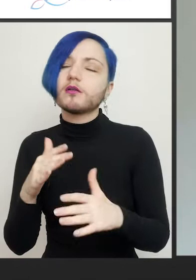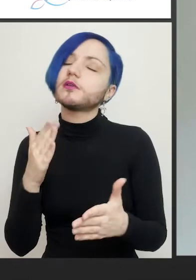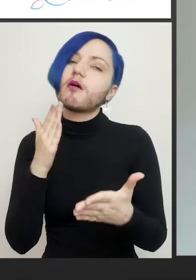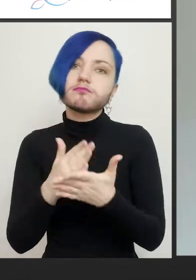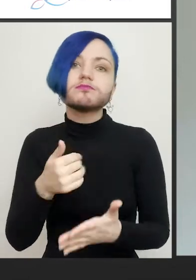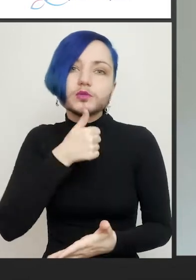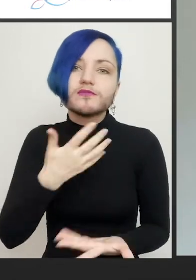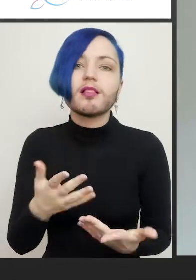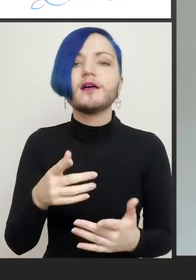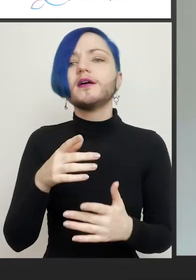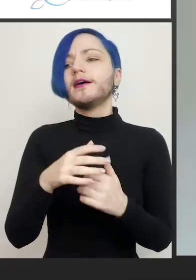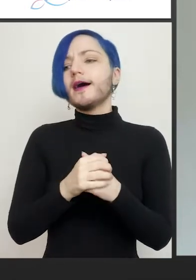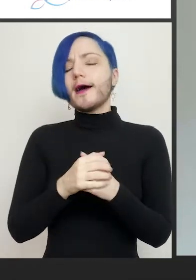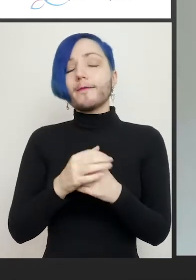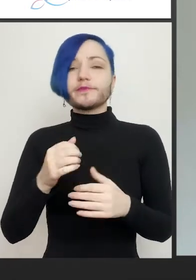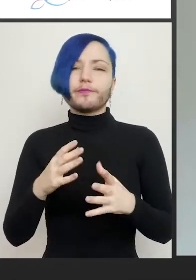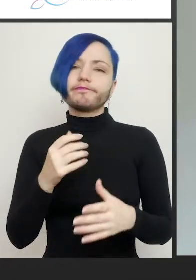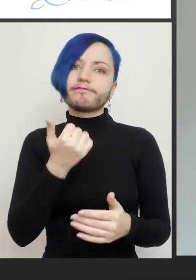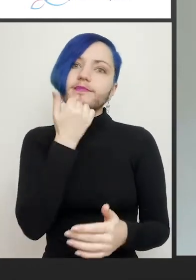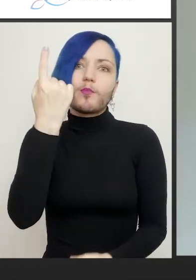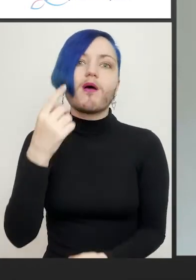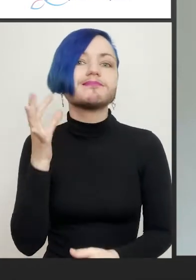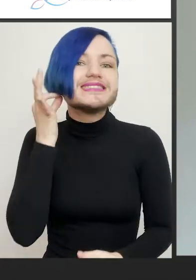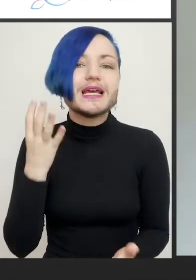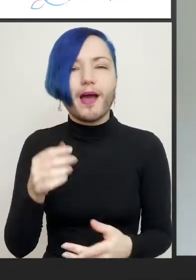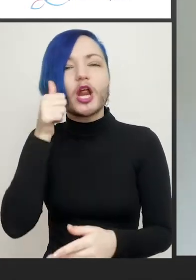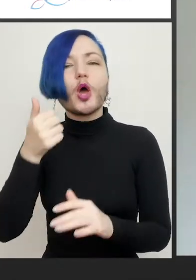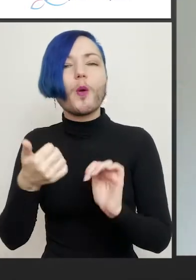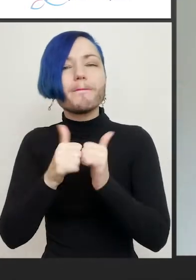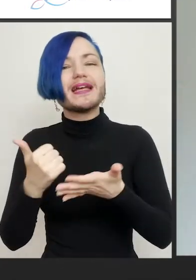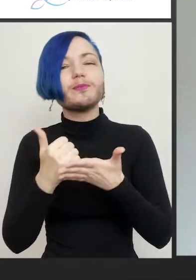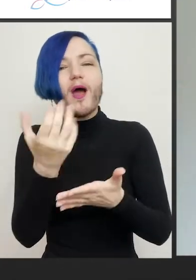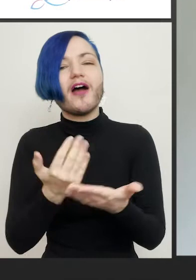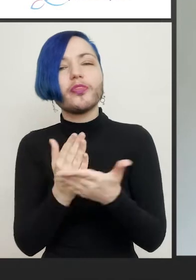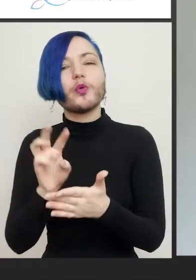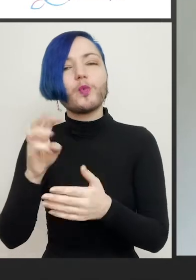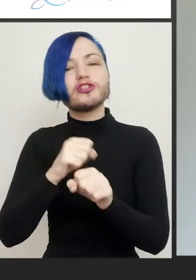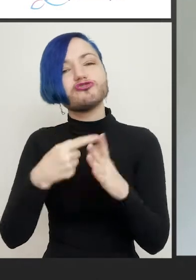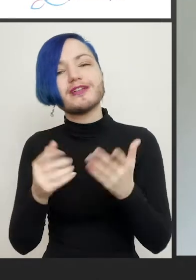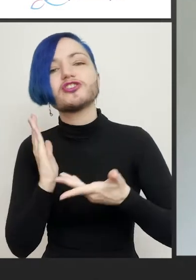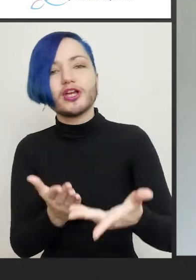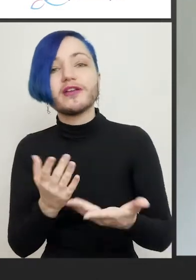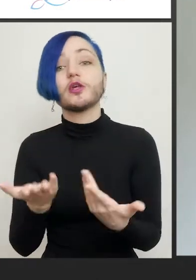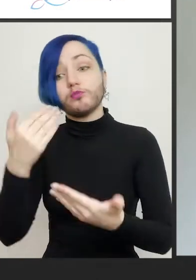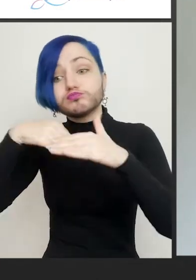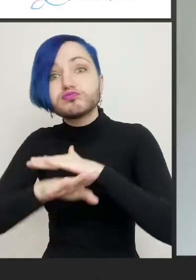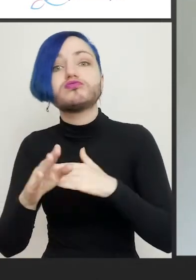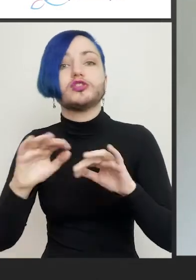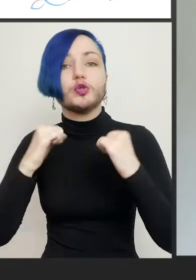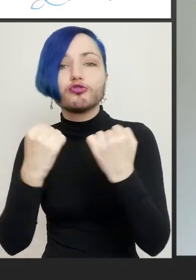there's a peer support service with the Welsh Gender Service, and that's really crucial. And getting to social groups, because there is no real replacement